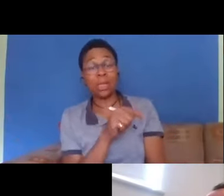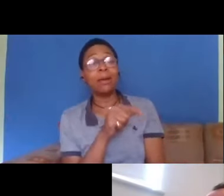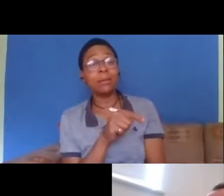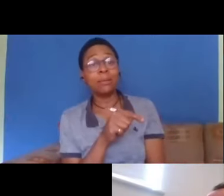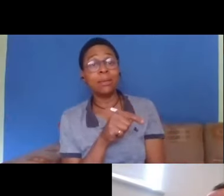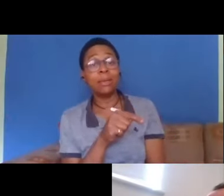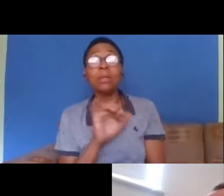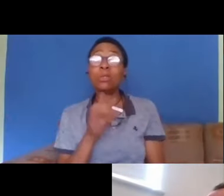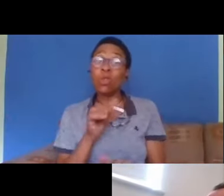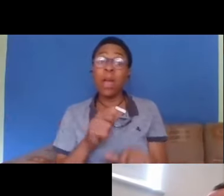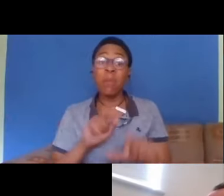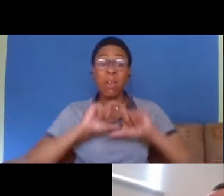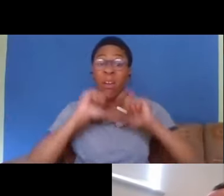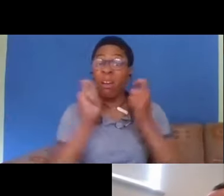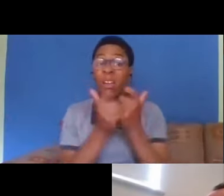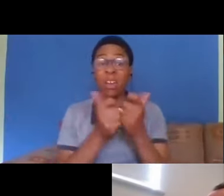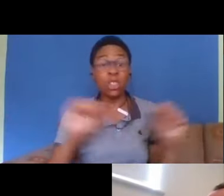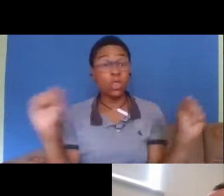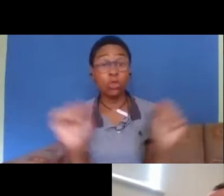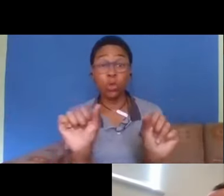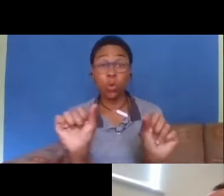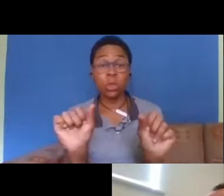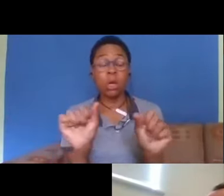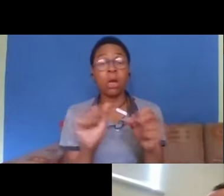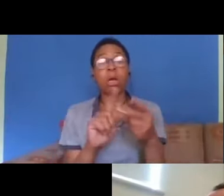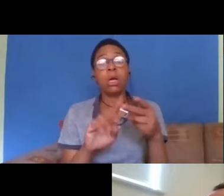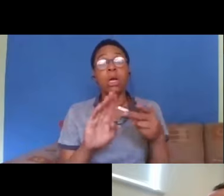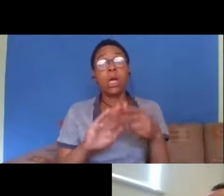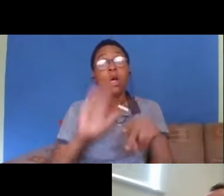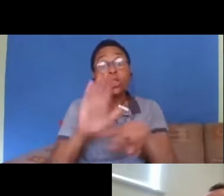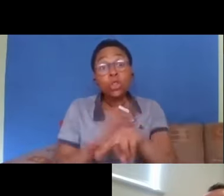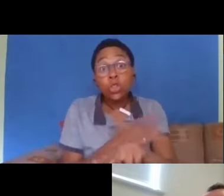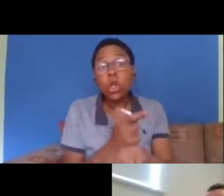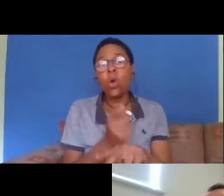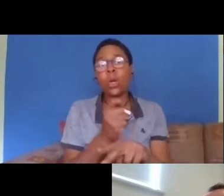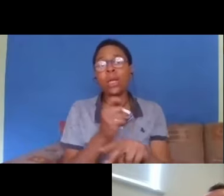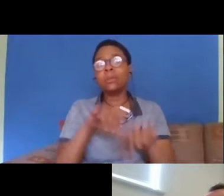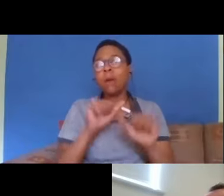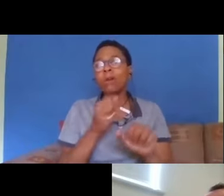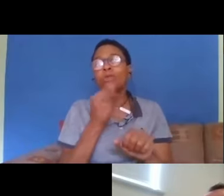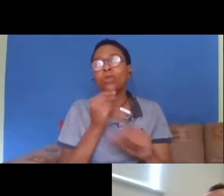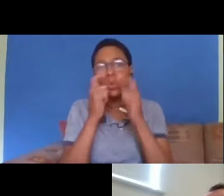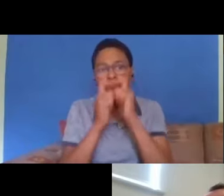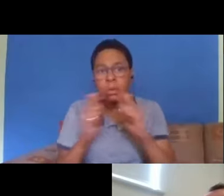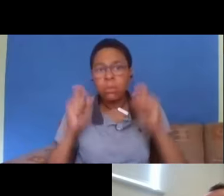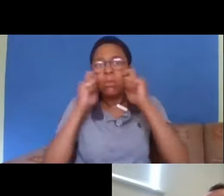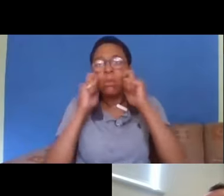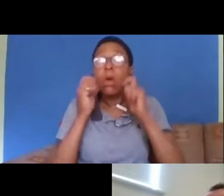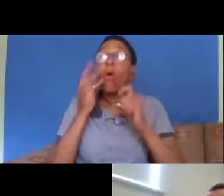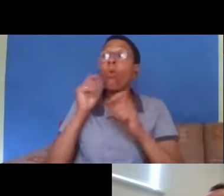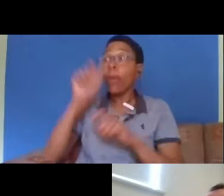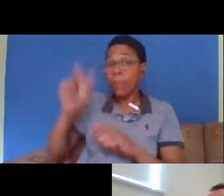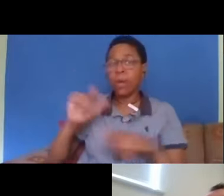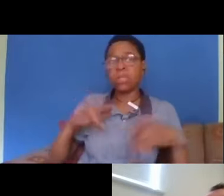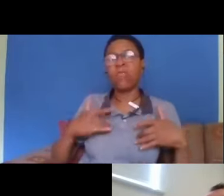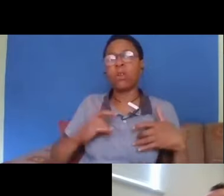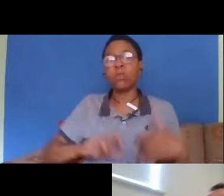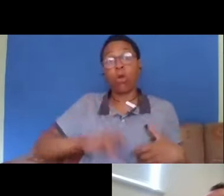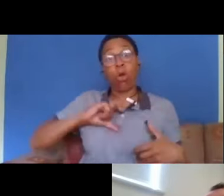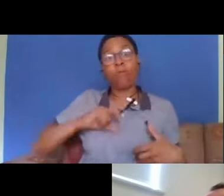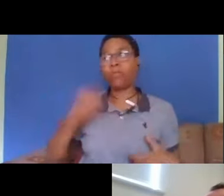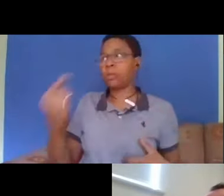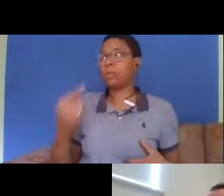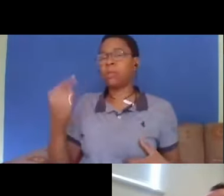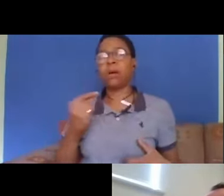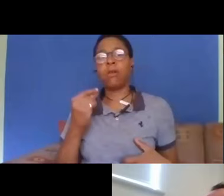earlier, and the gradual introduction of wearing the mask until the person feels progressively more confident with its use